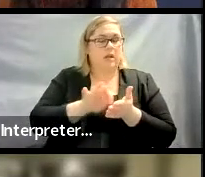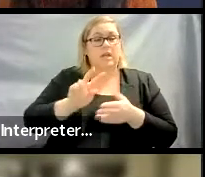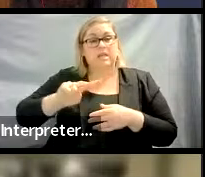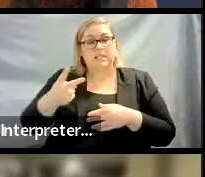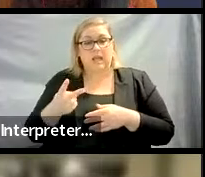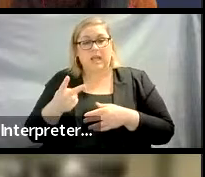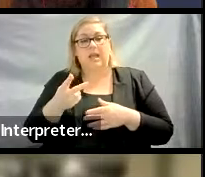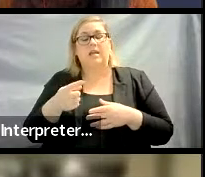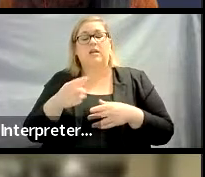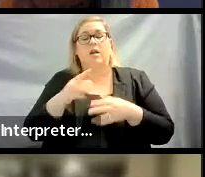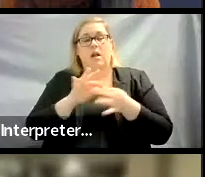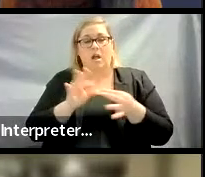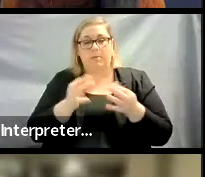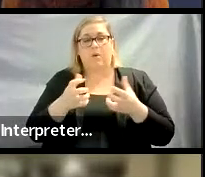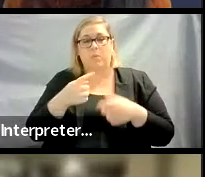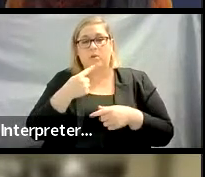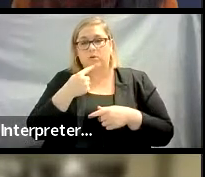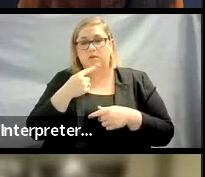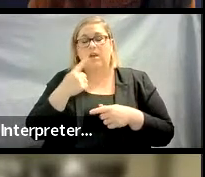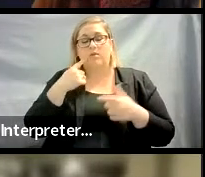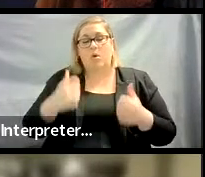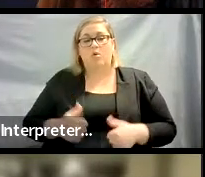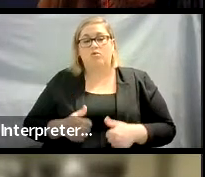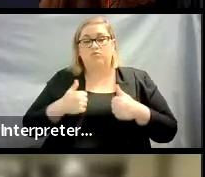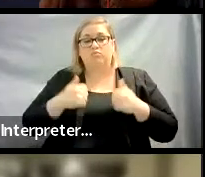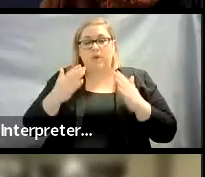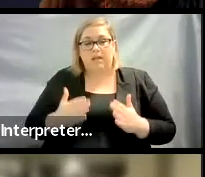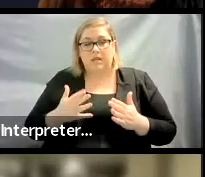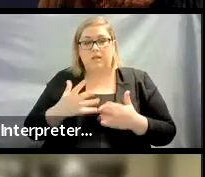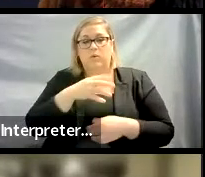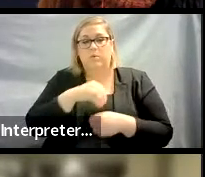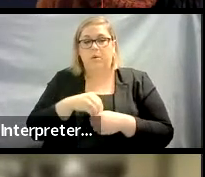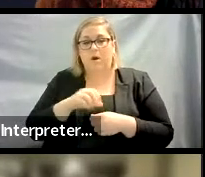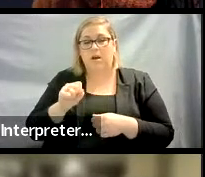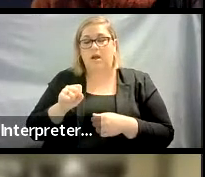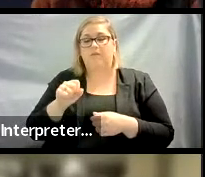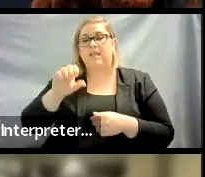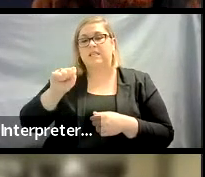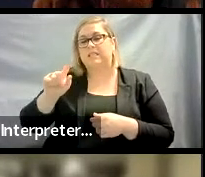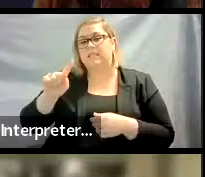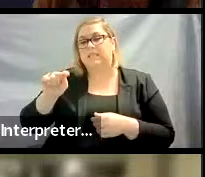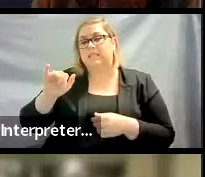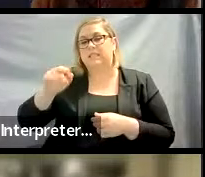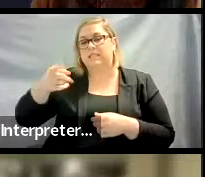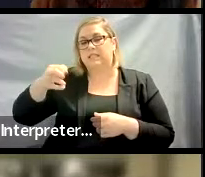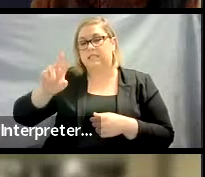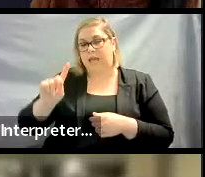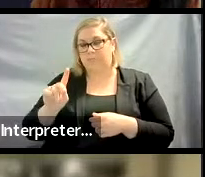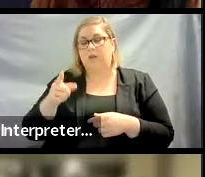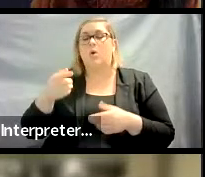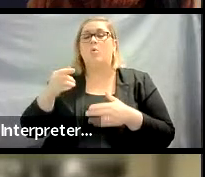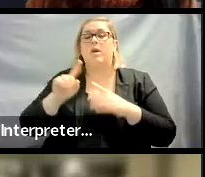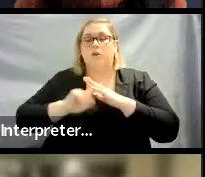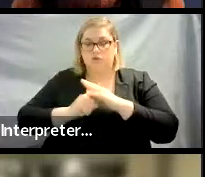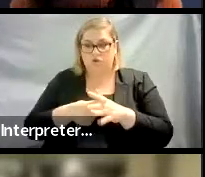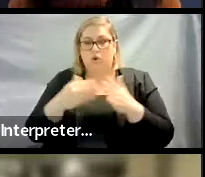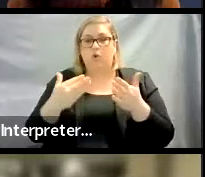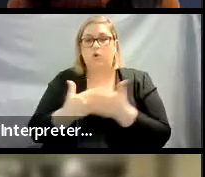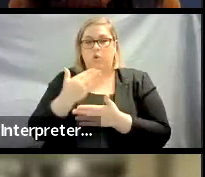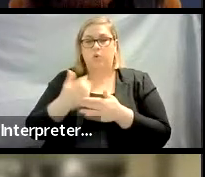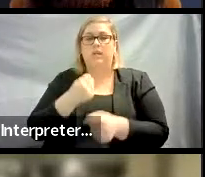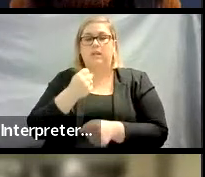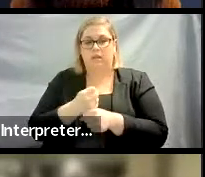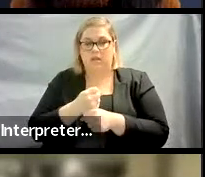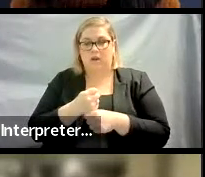wanted to say is, for residents that are part of the stipend program, we are entering a new year, and as your